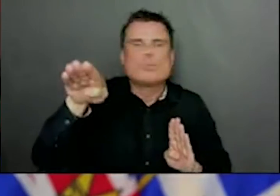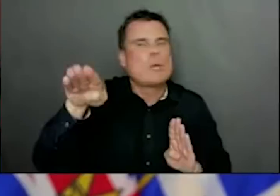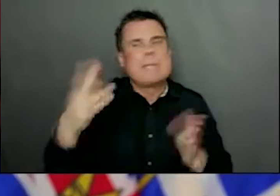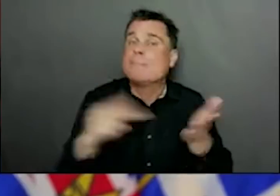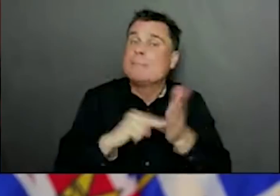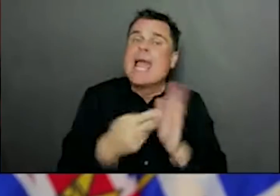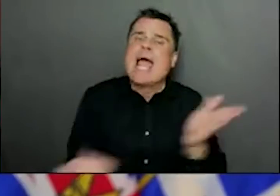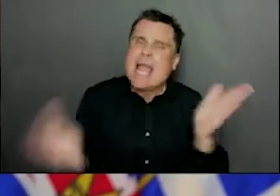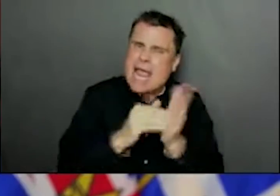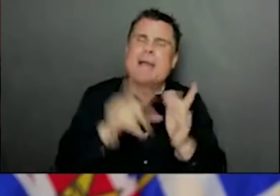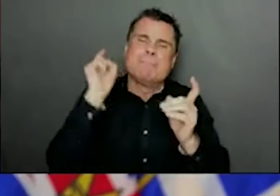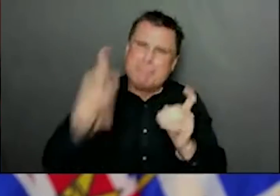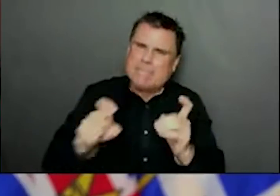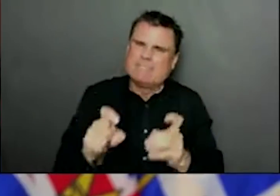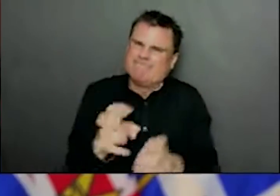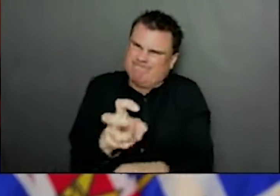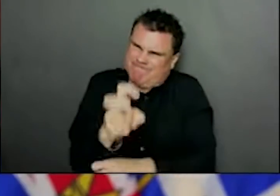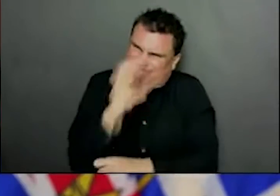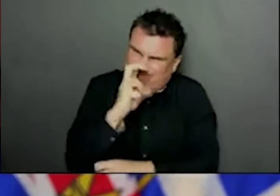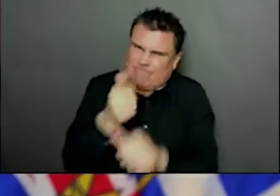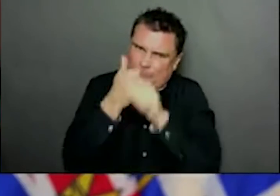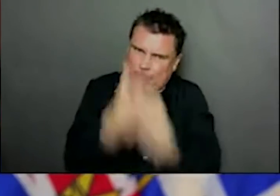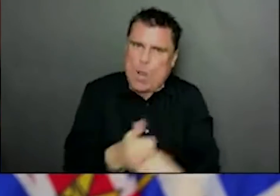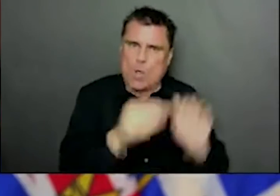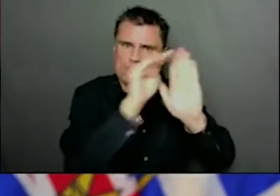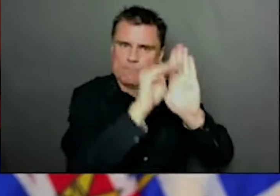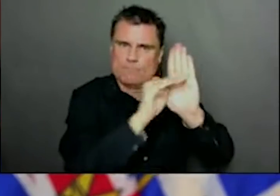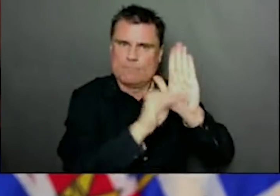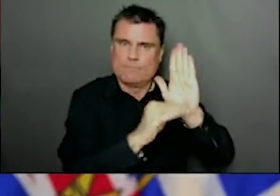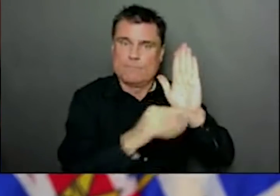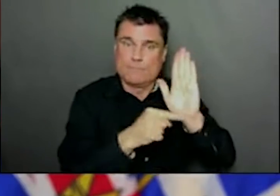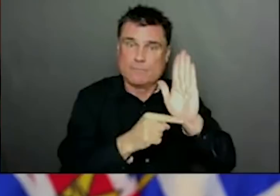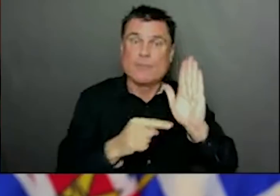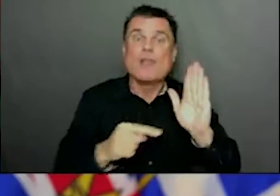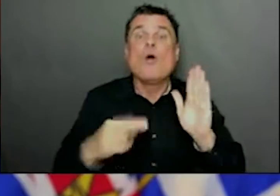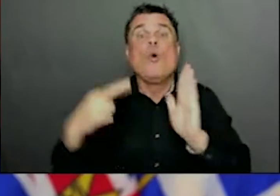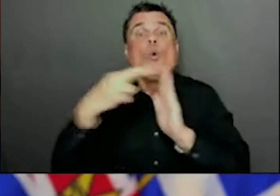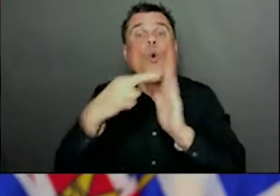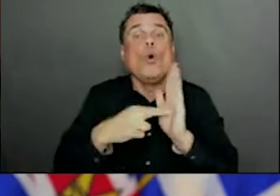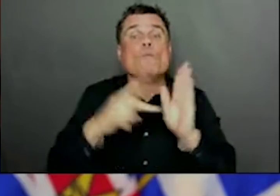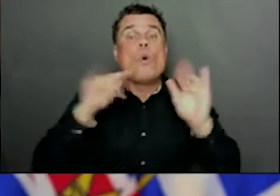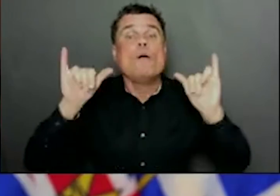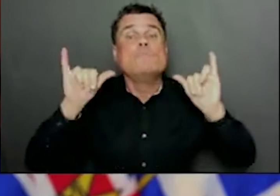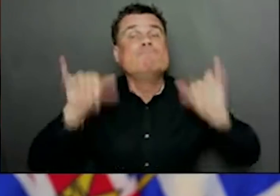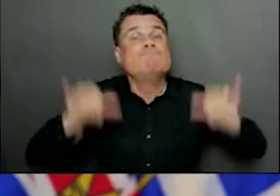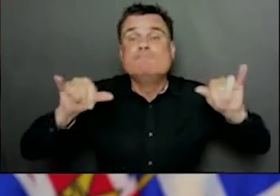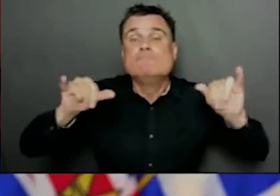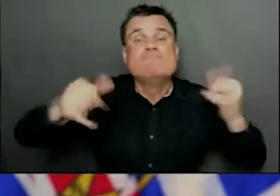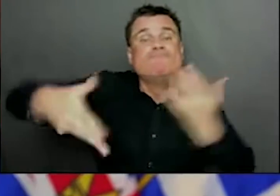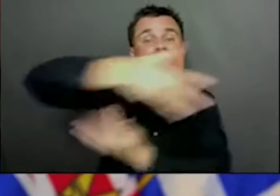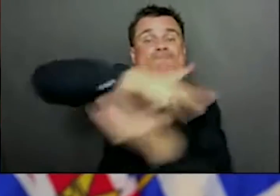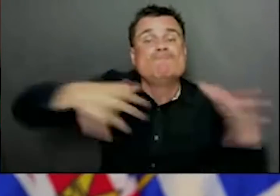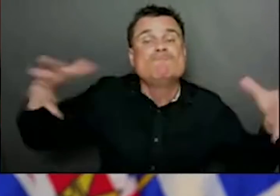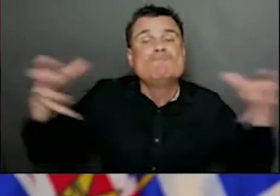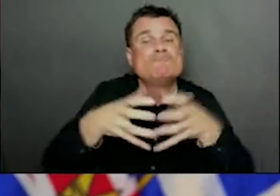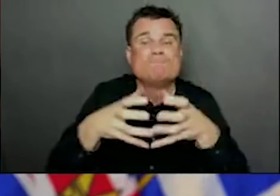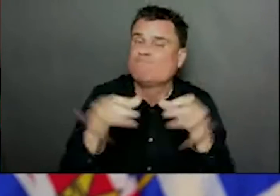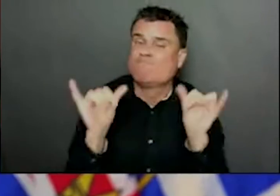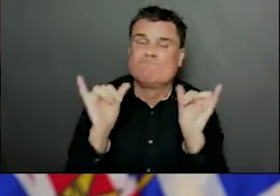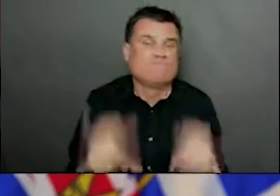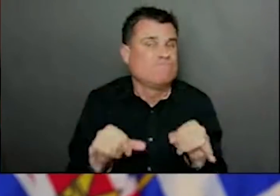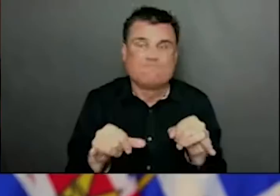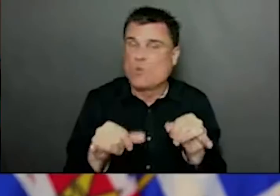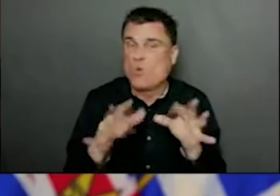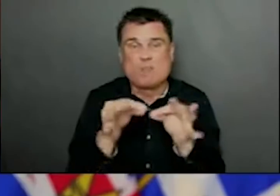been extended through to February 5th, 2021 at midnight. This means that the